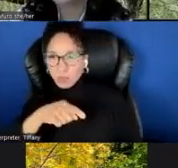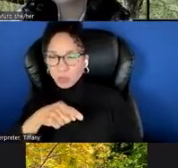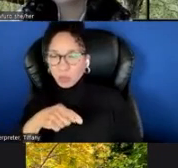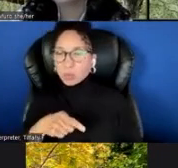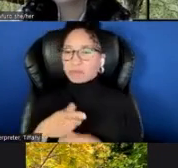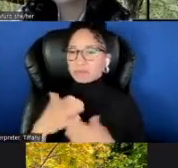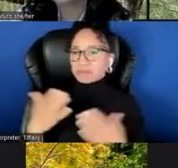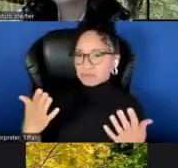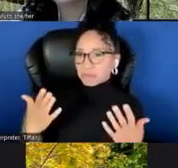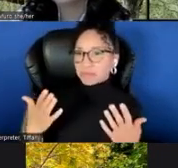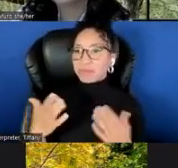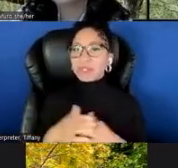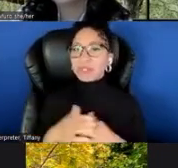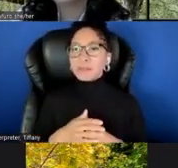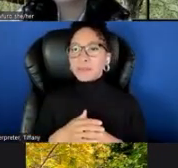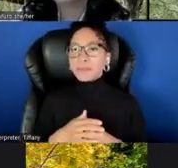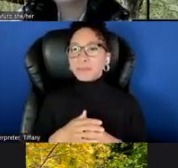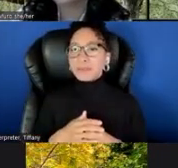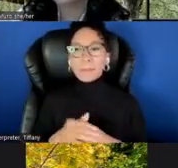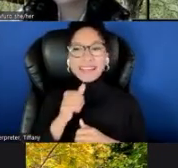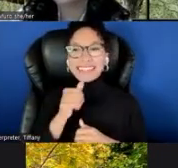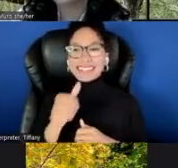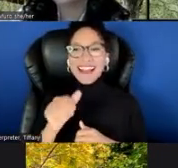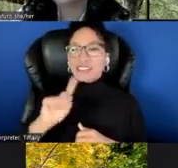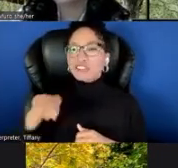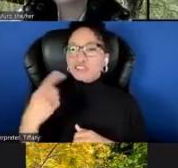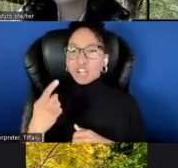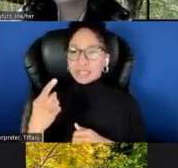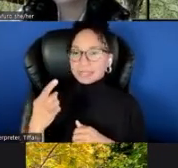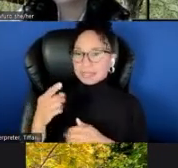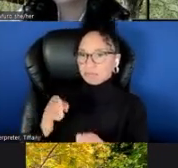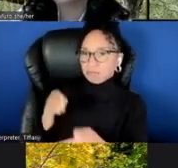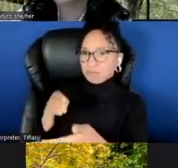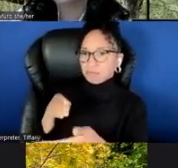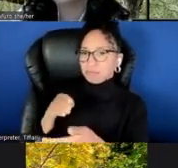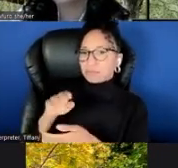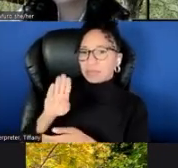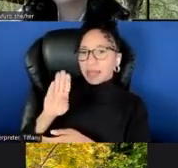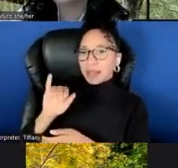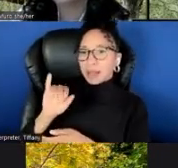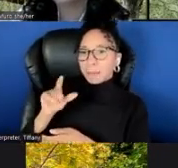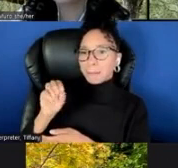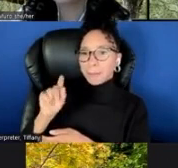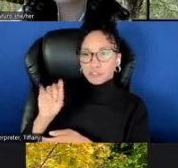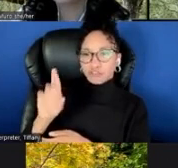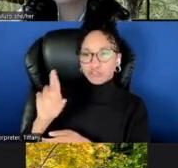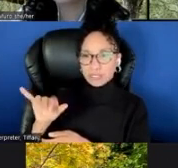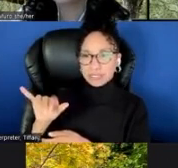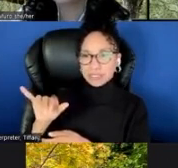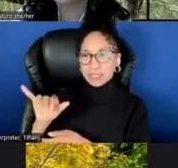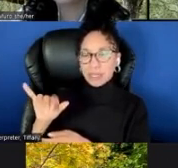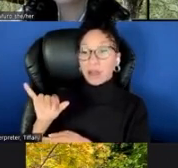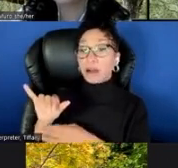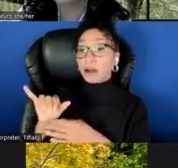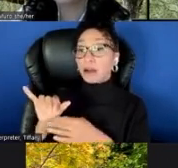like animus. It's not just bigotry. It's also the fact that our